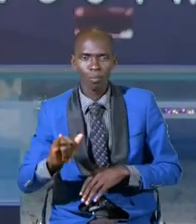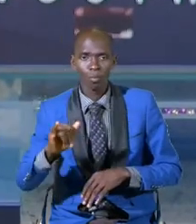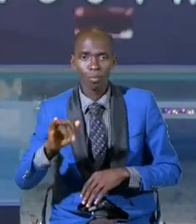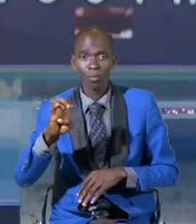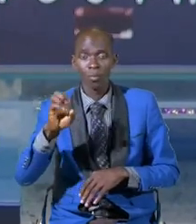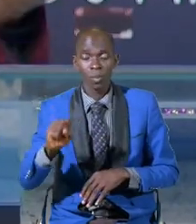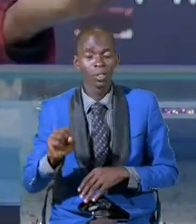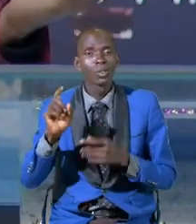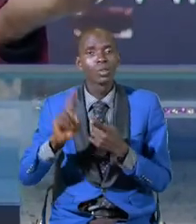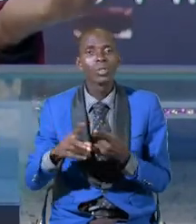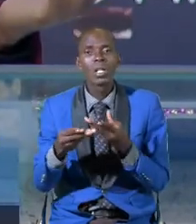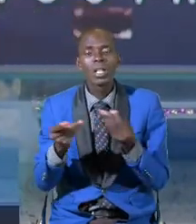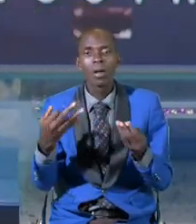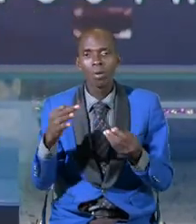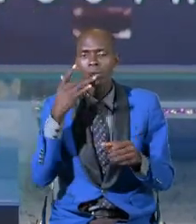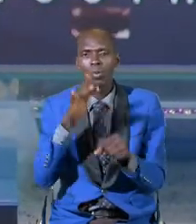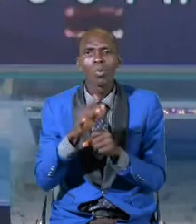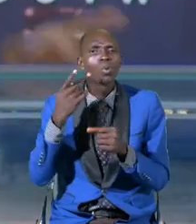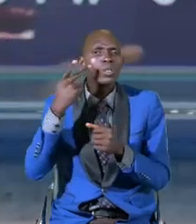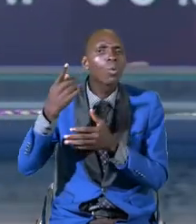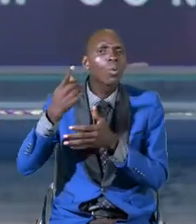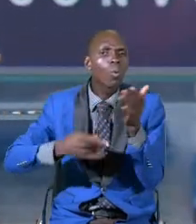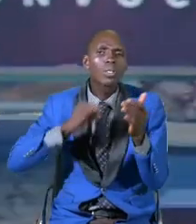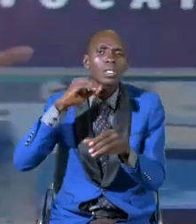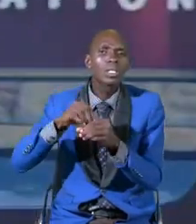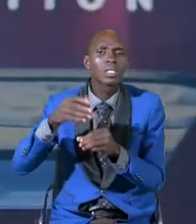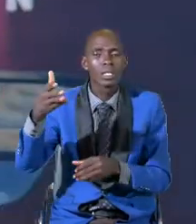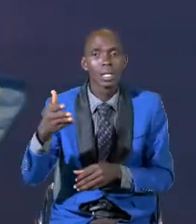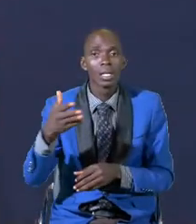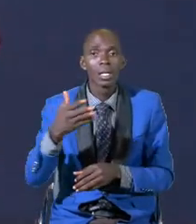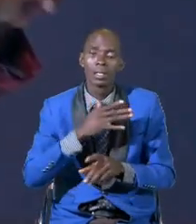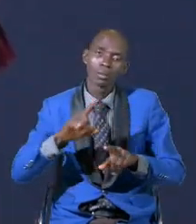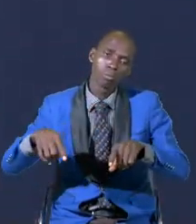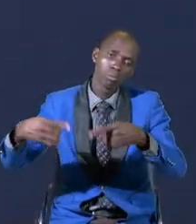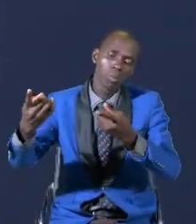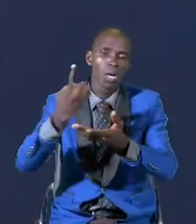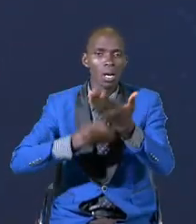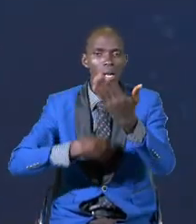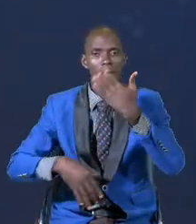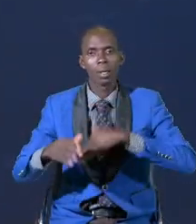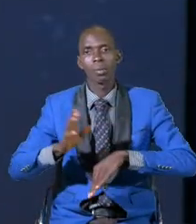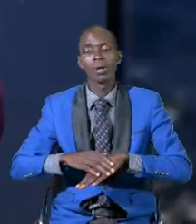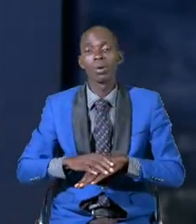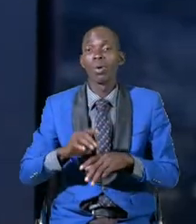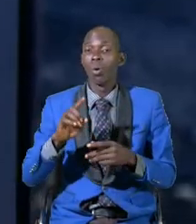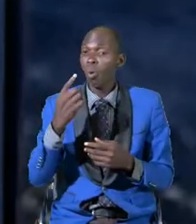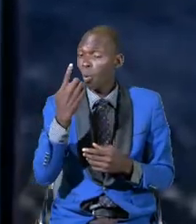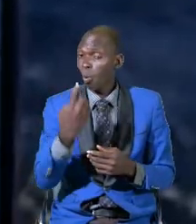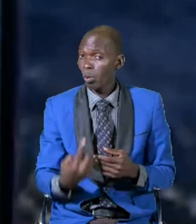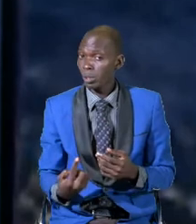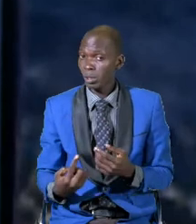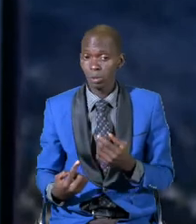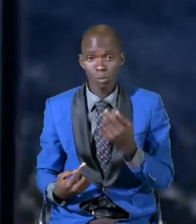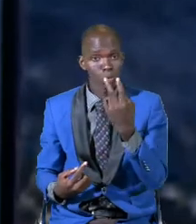way is and what is there. And they came back. Only two people could cope, Joshua